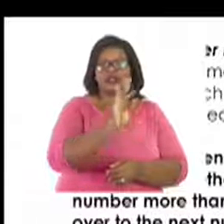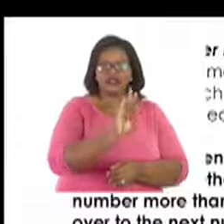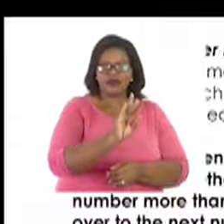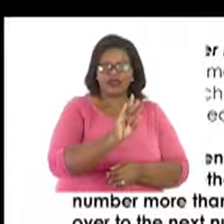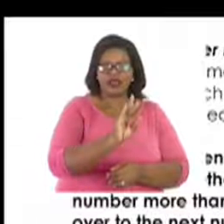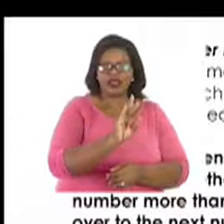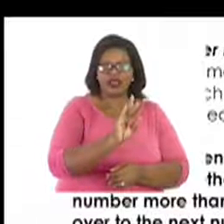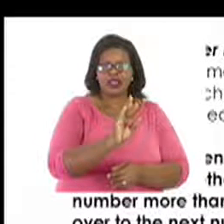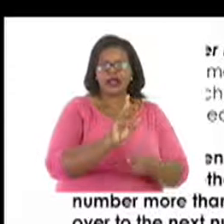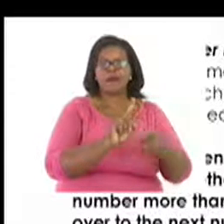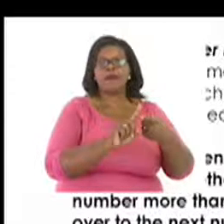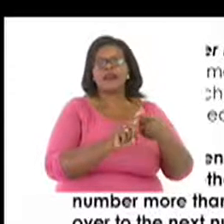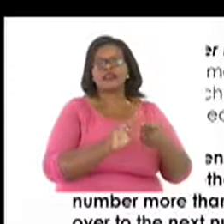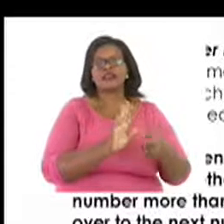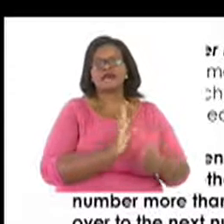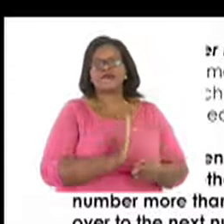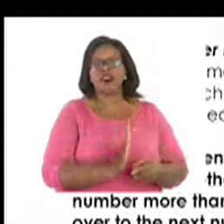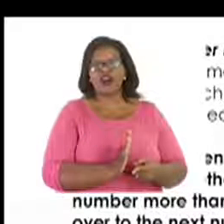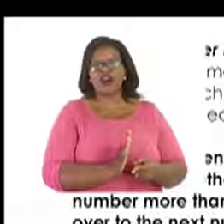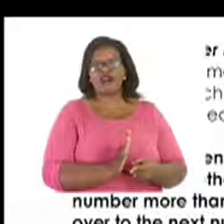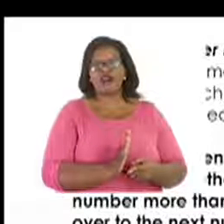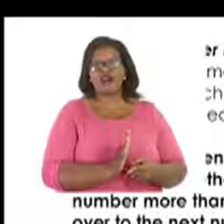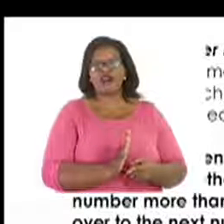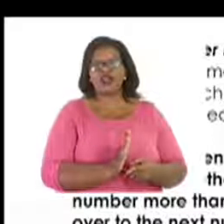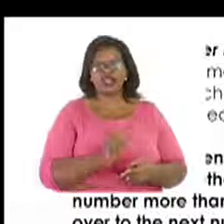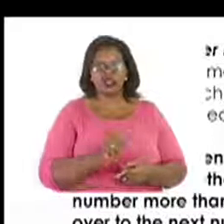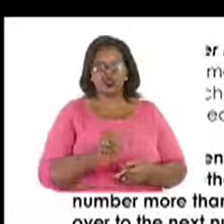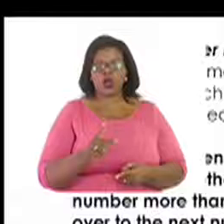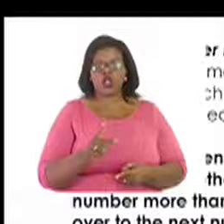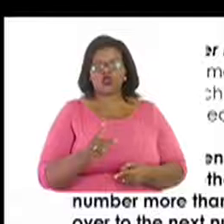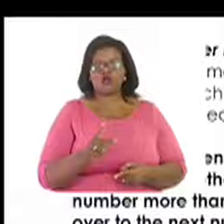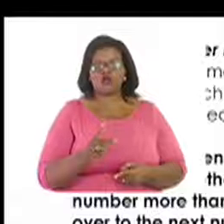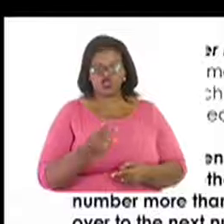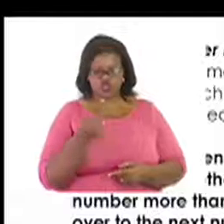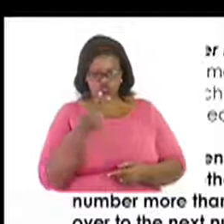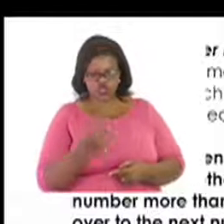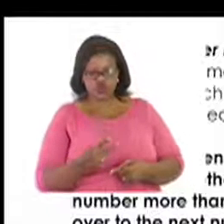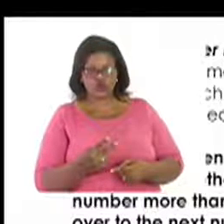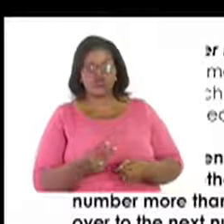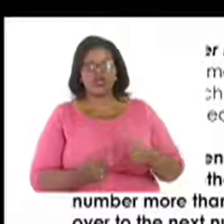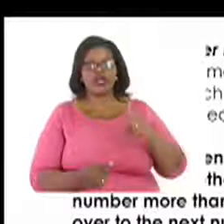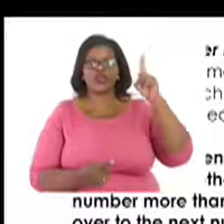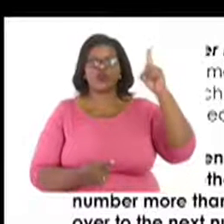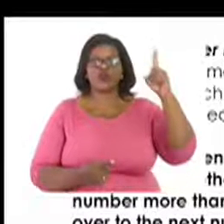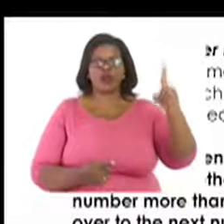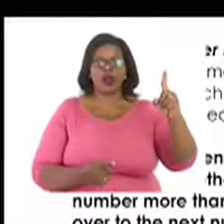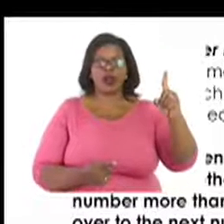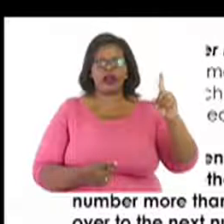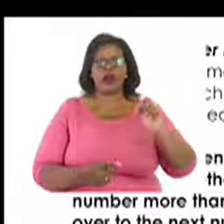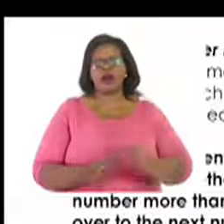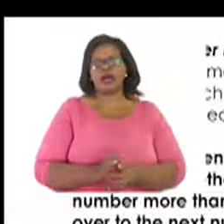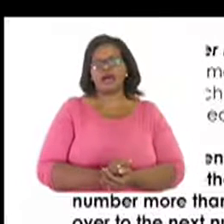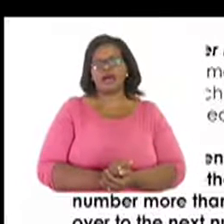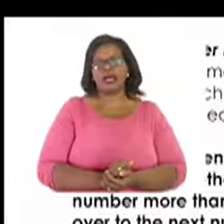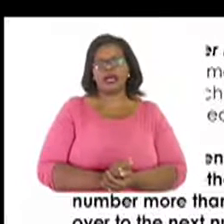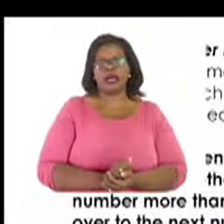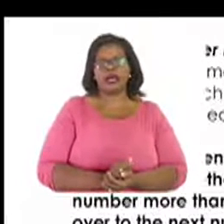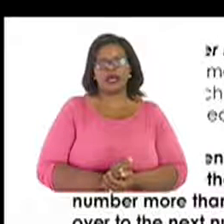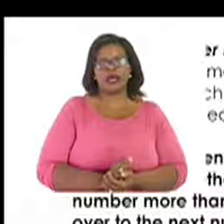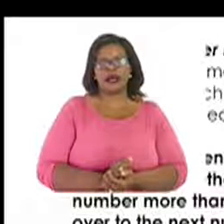7 plus 5 equals 12. We write down the 2, and we carry the 1